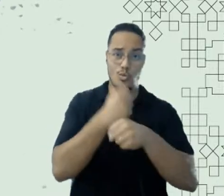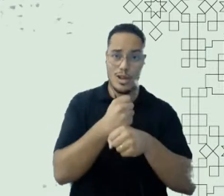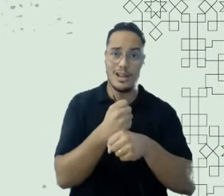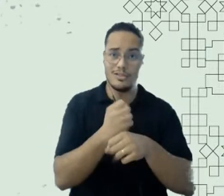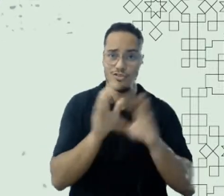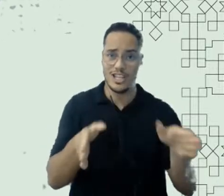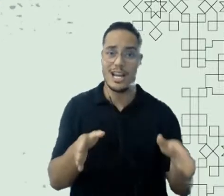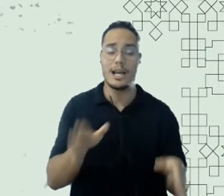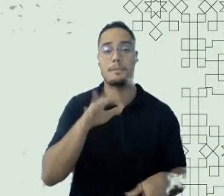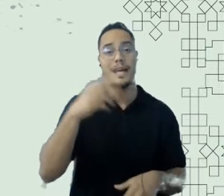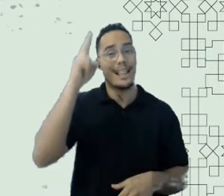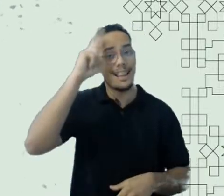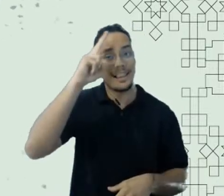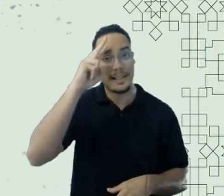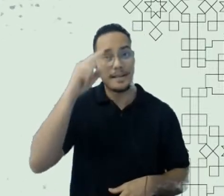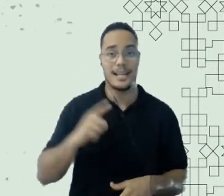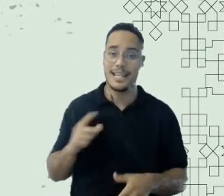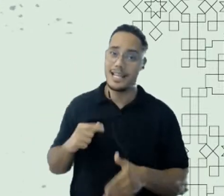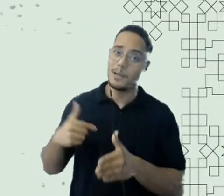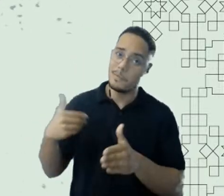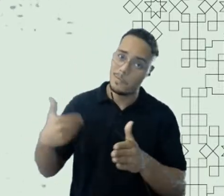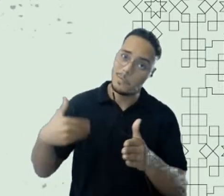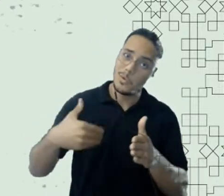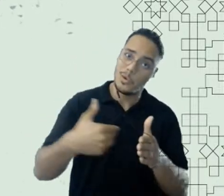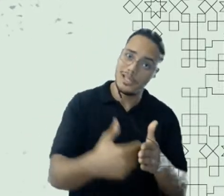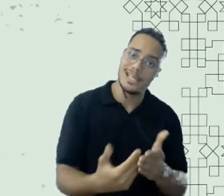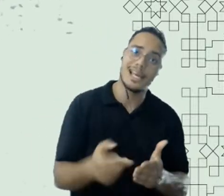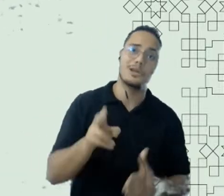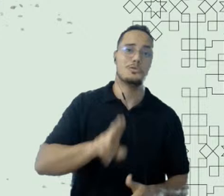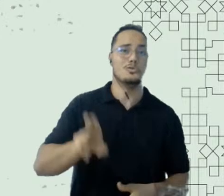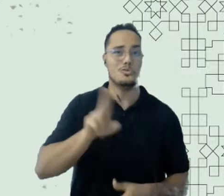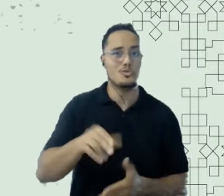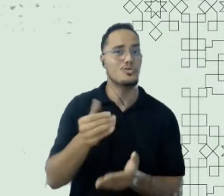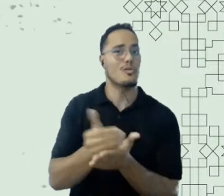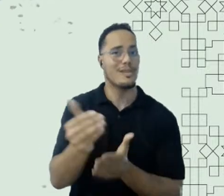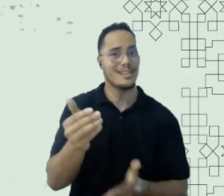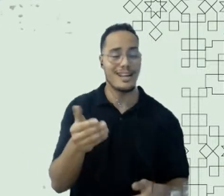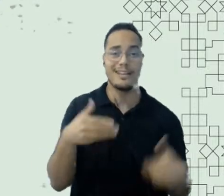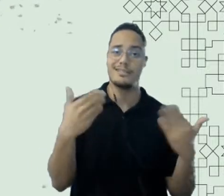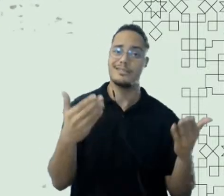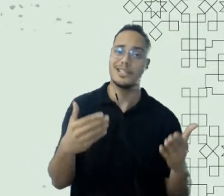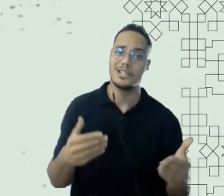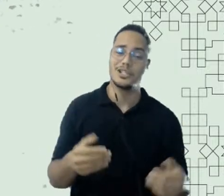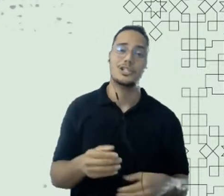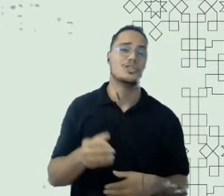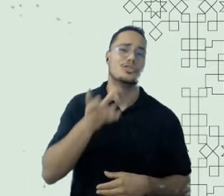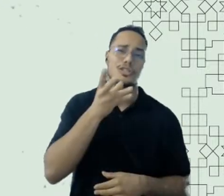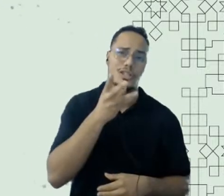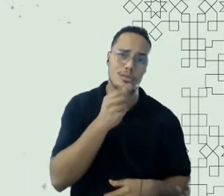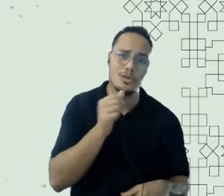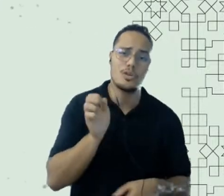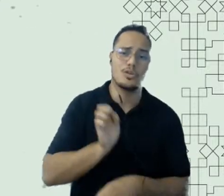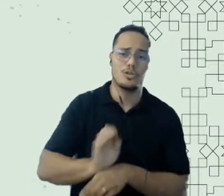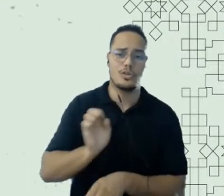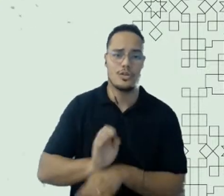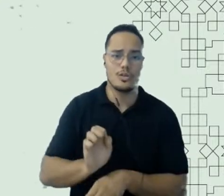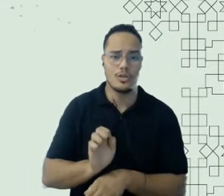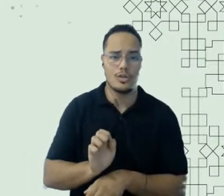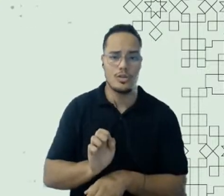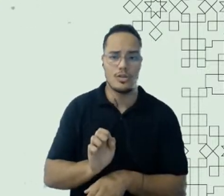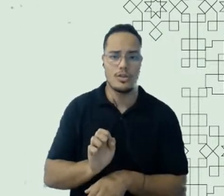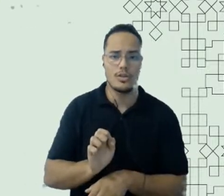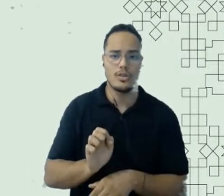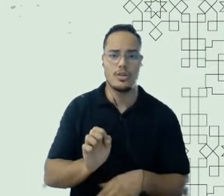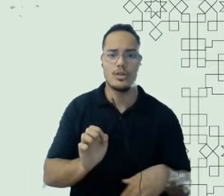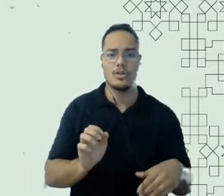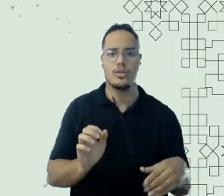implementation. So it took in each a lot country. of time for member states to implement, and you still have 1 or 2 who haven't implemented. So it means that there were a